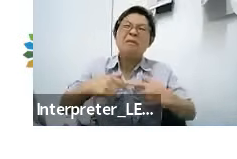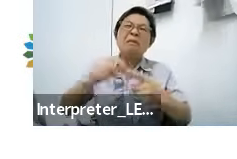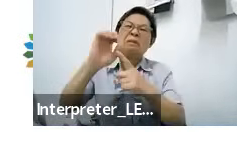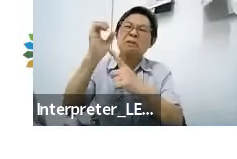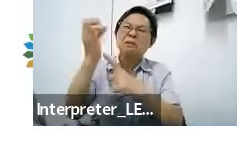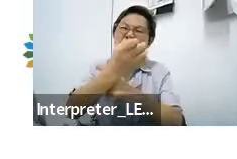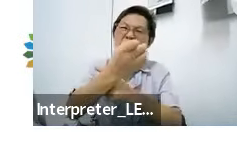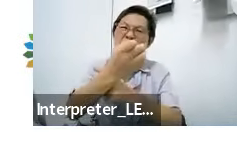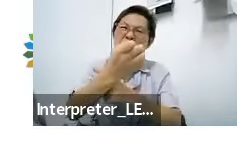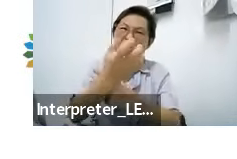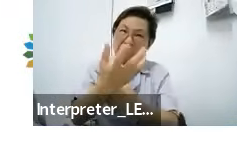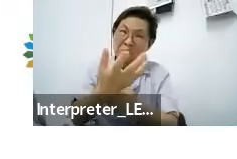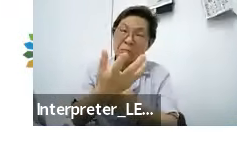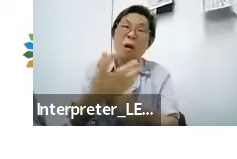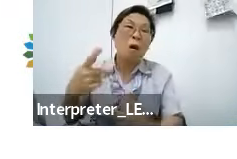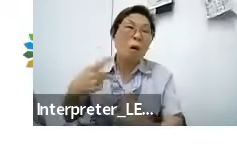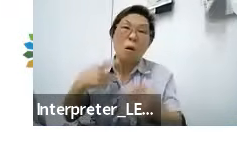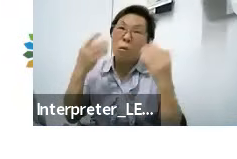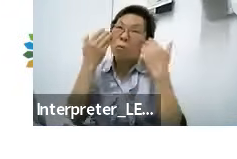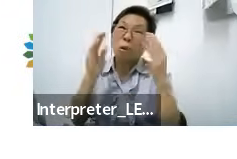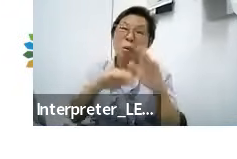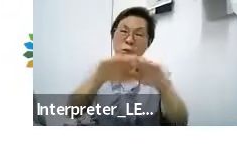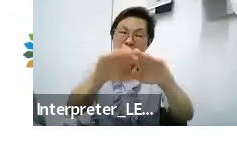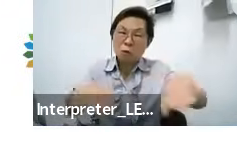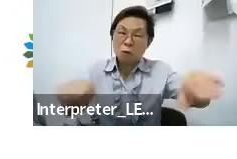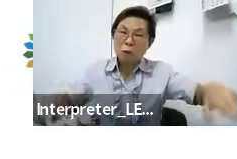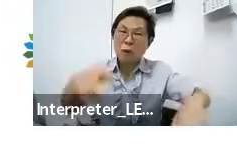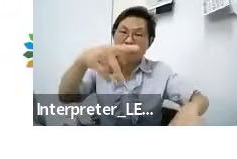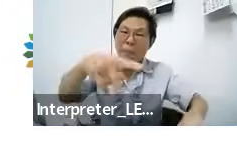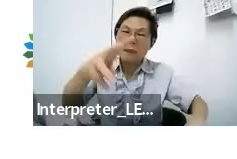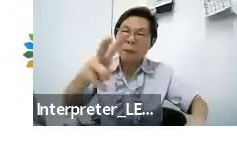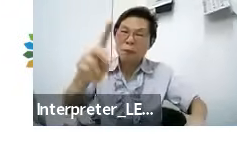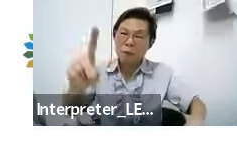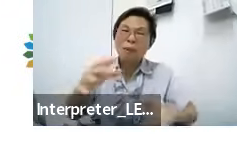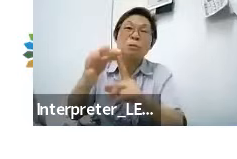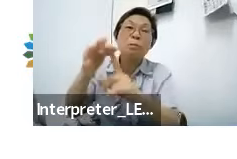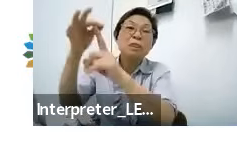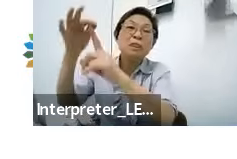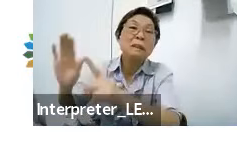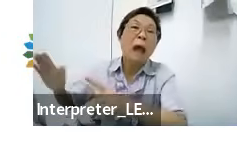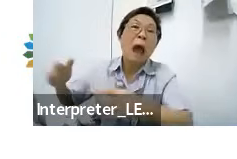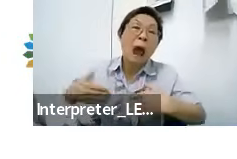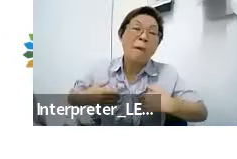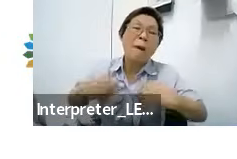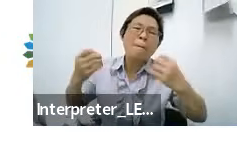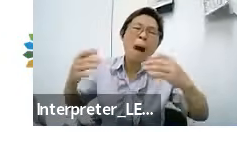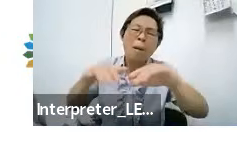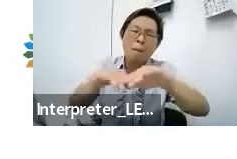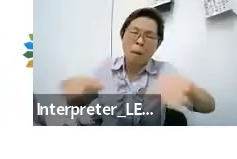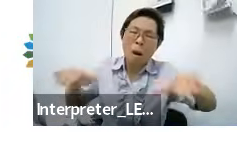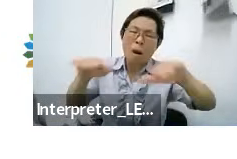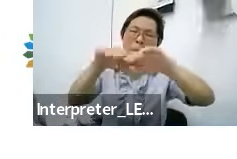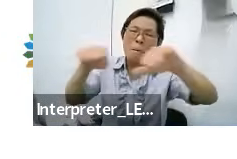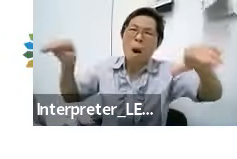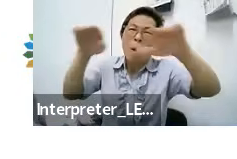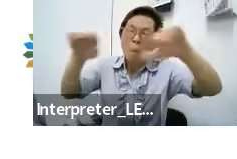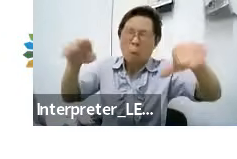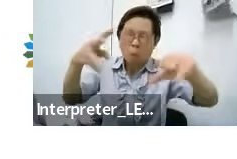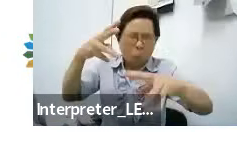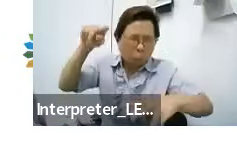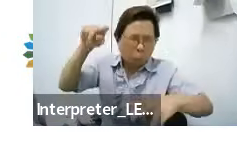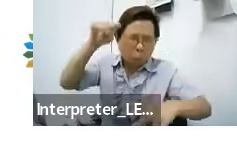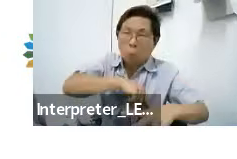We will know that students with disability in particular, they have many levels of severe